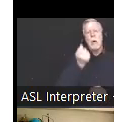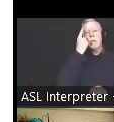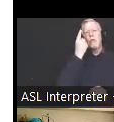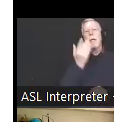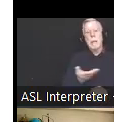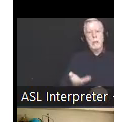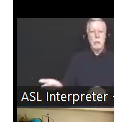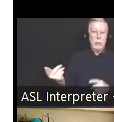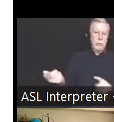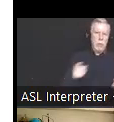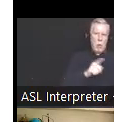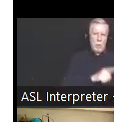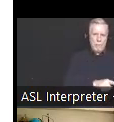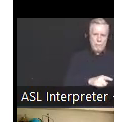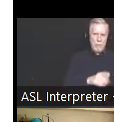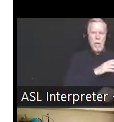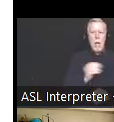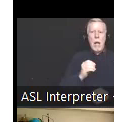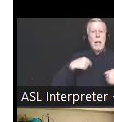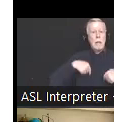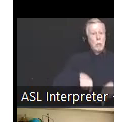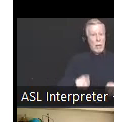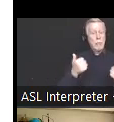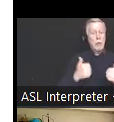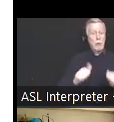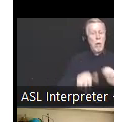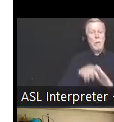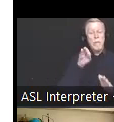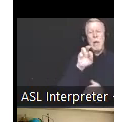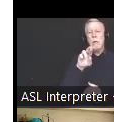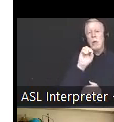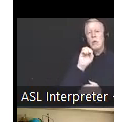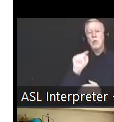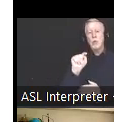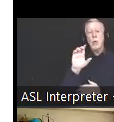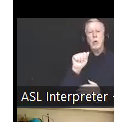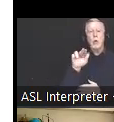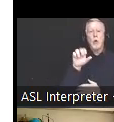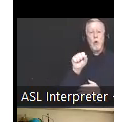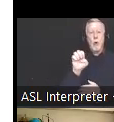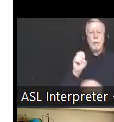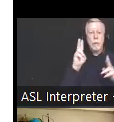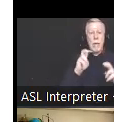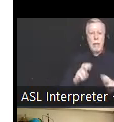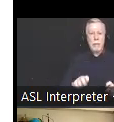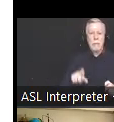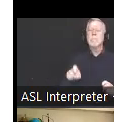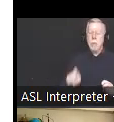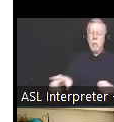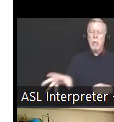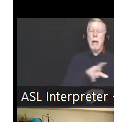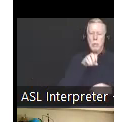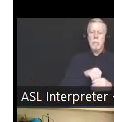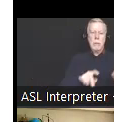on, and that when we're trying to do root cause analysis, we need to bring that to bear, that people have